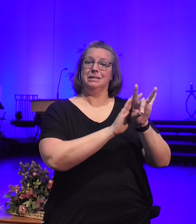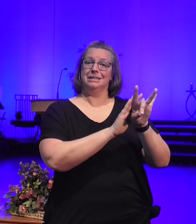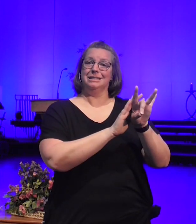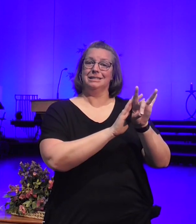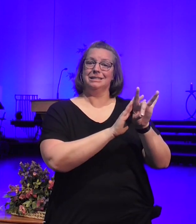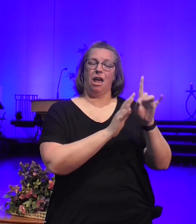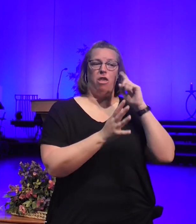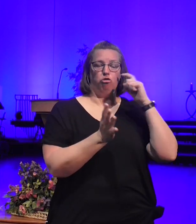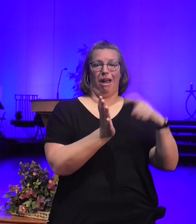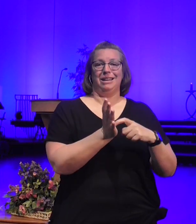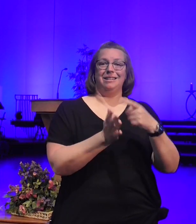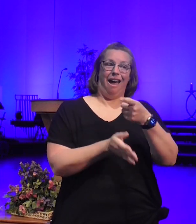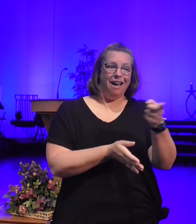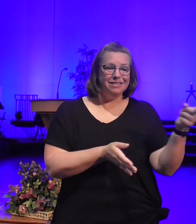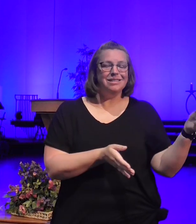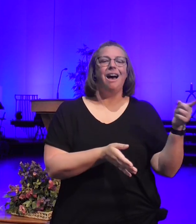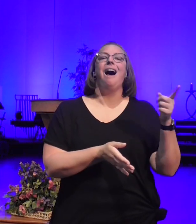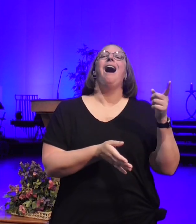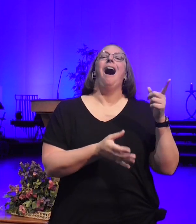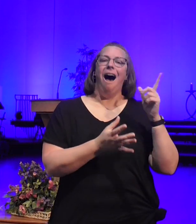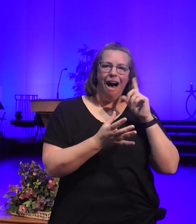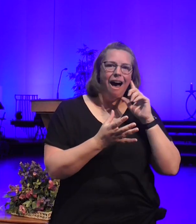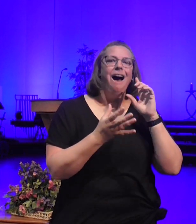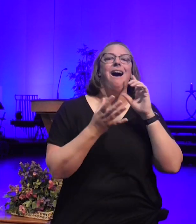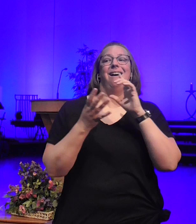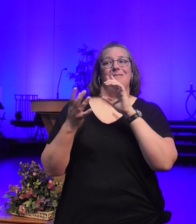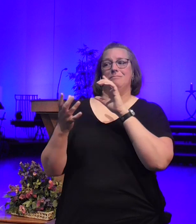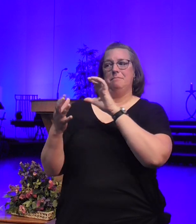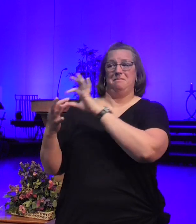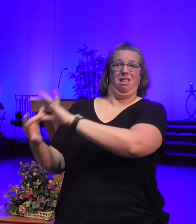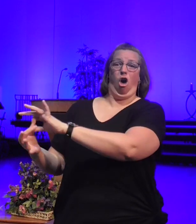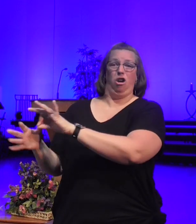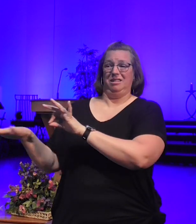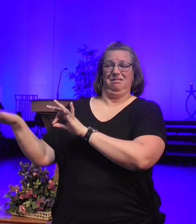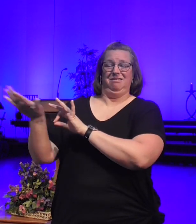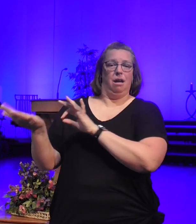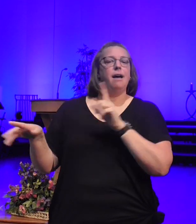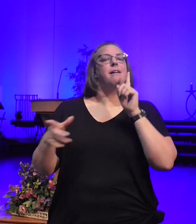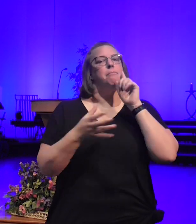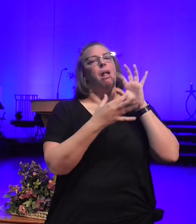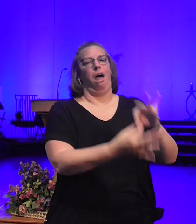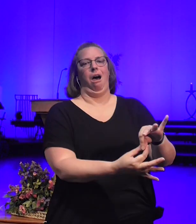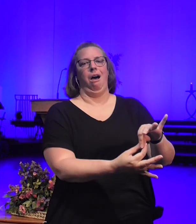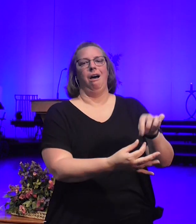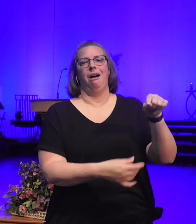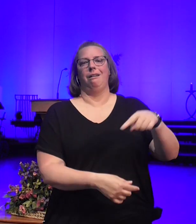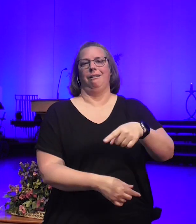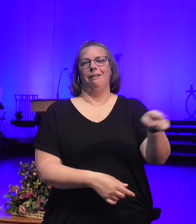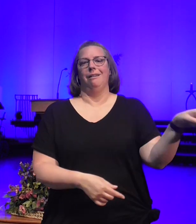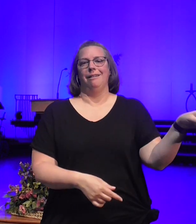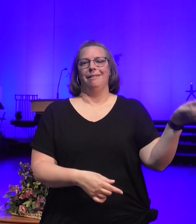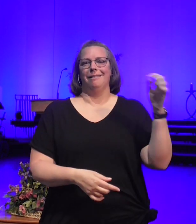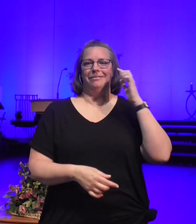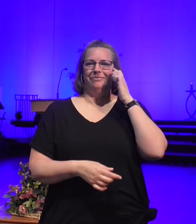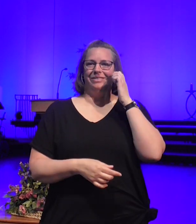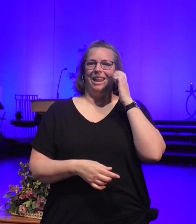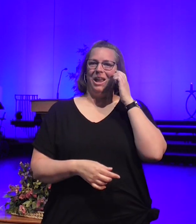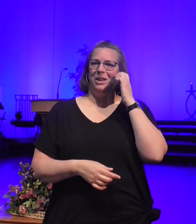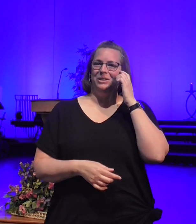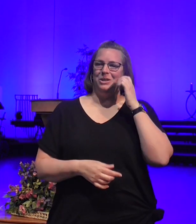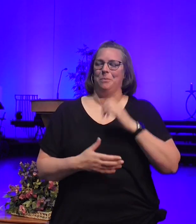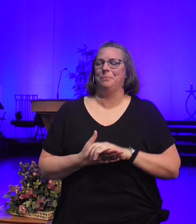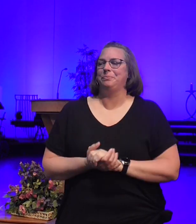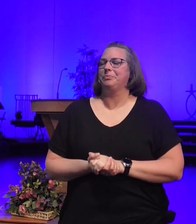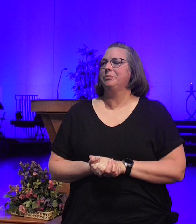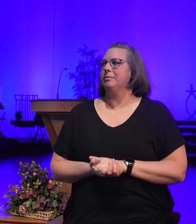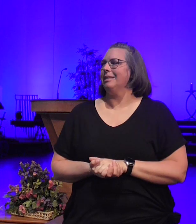recognize that they just didn't have a sense of belonging with the people they came into this world with. And so there might be something there for us to take a look